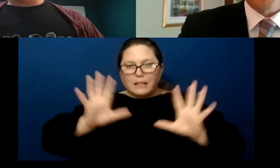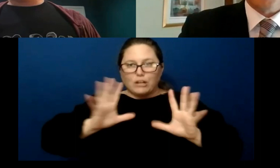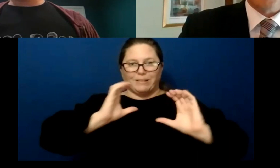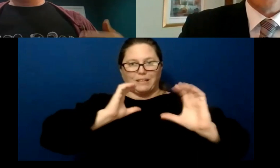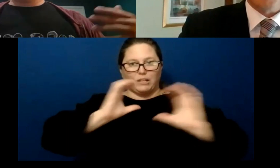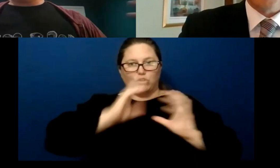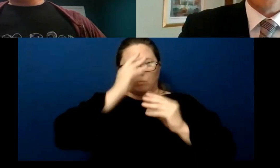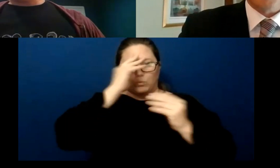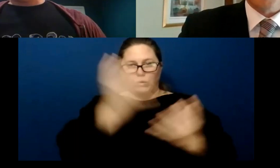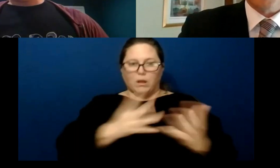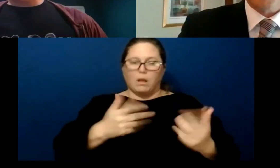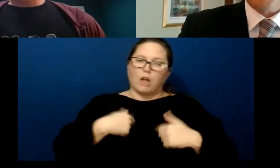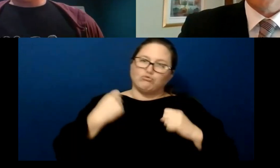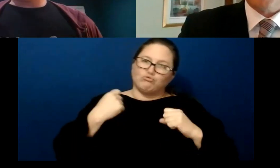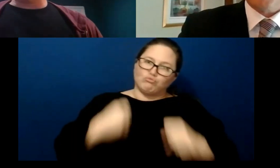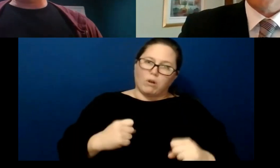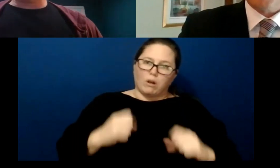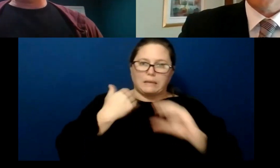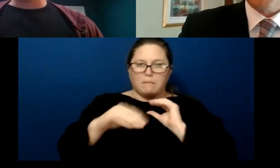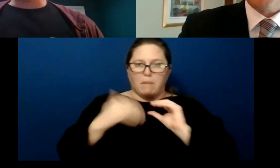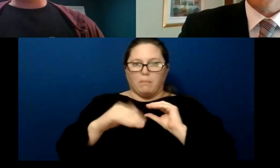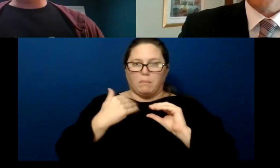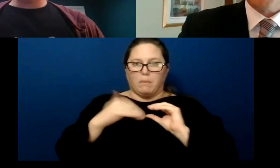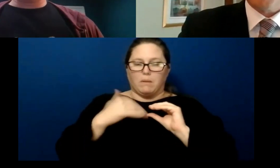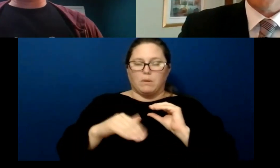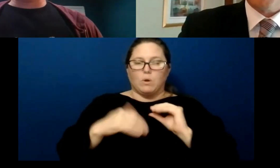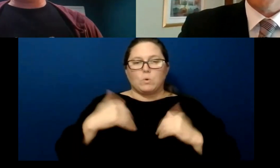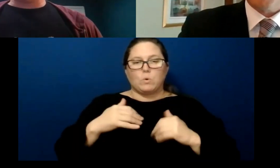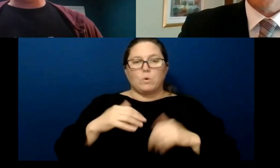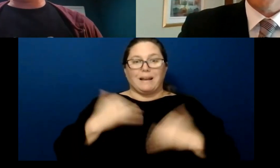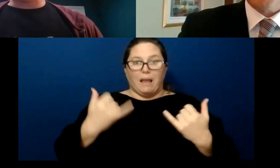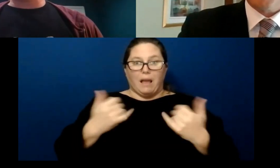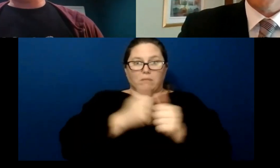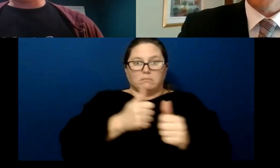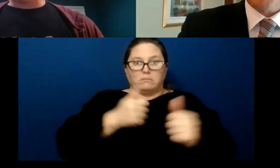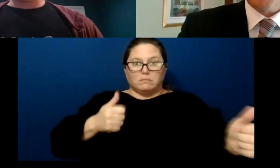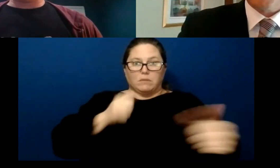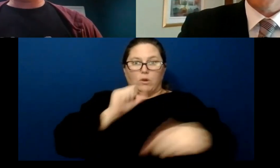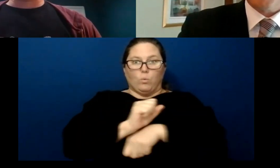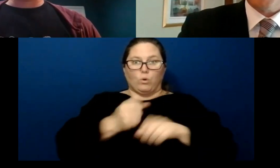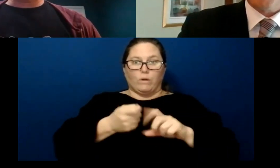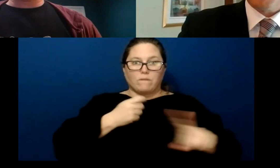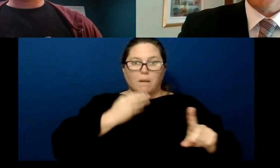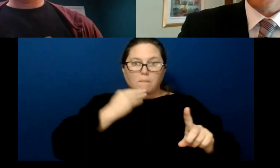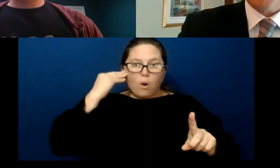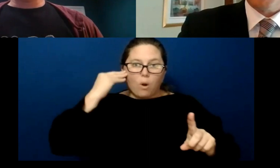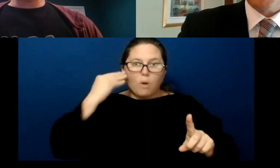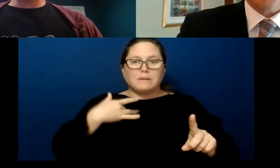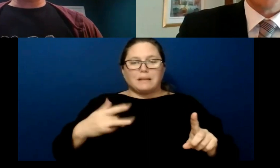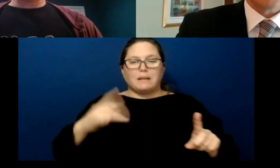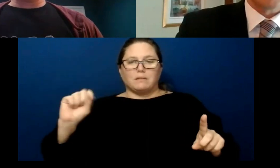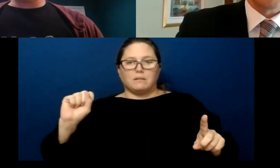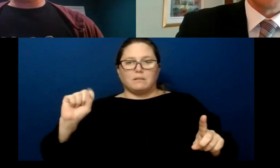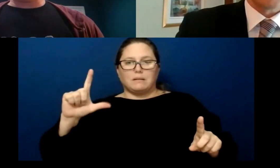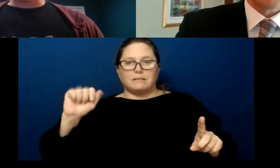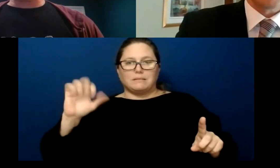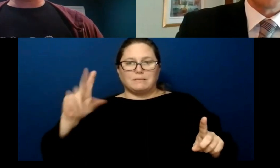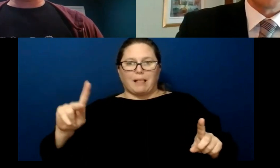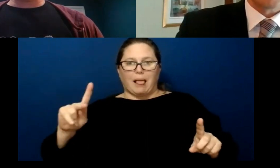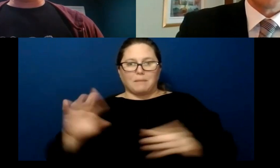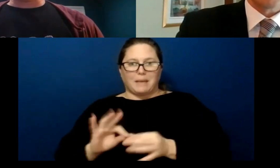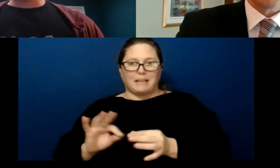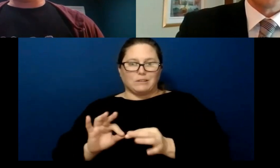sending emails. Often nowadays, with work from home being so prevalent, I'm spending a lot of time on Slack. So being able to